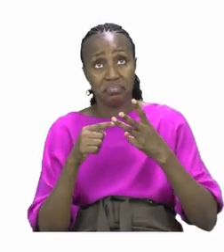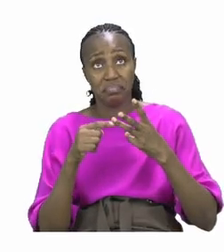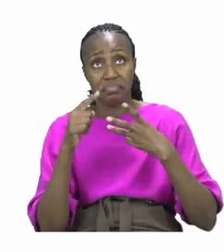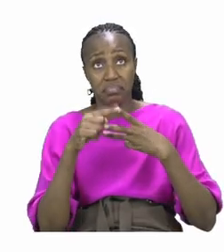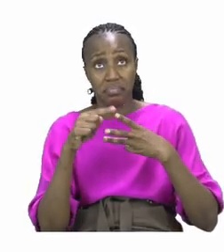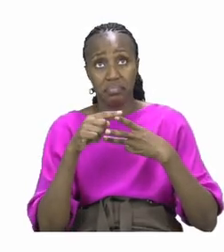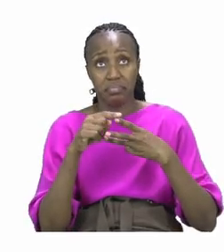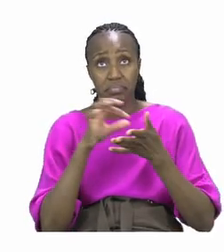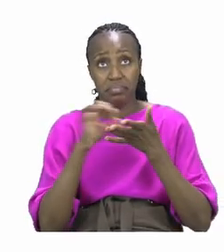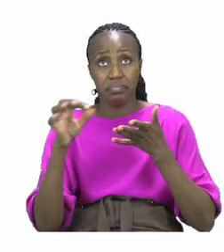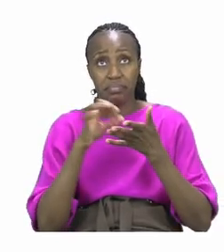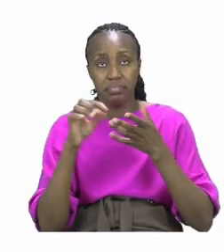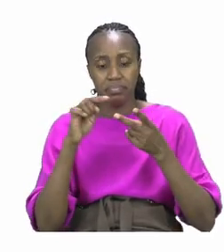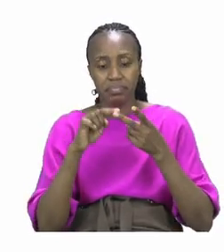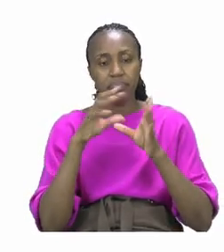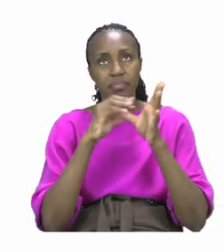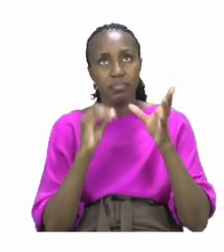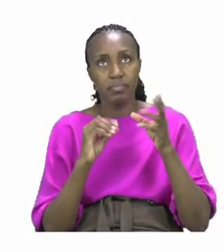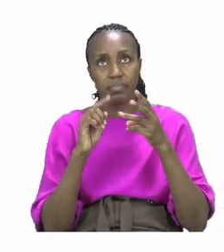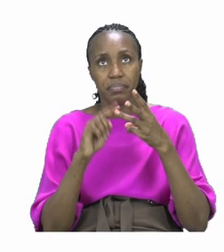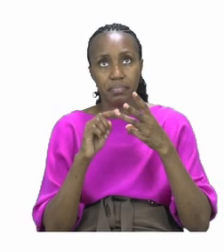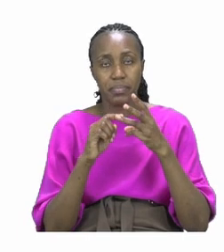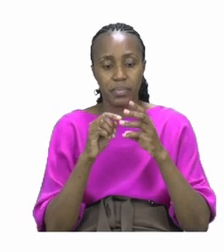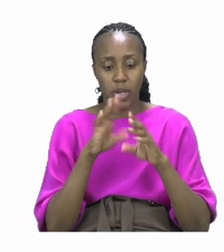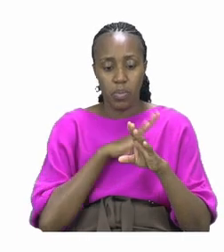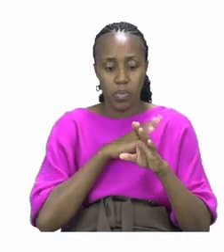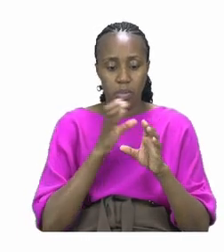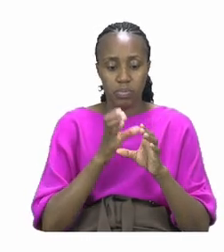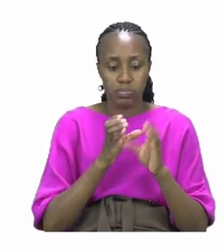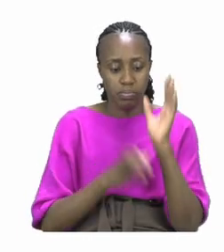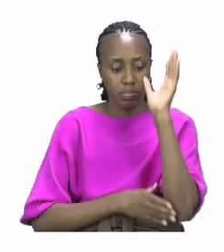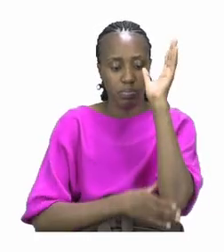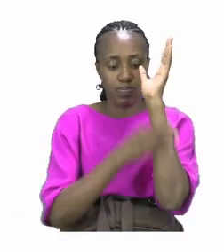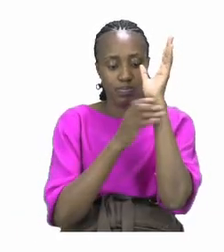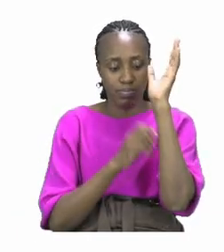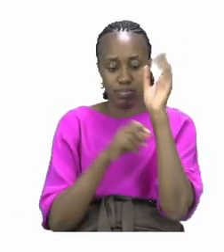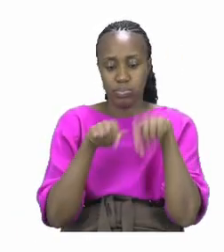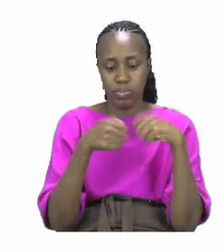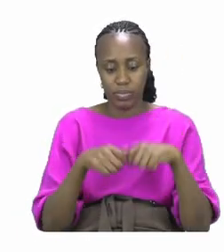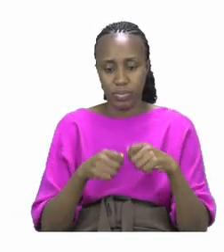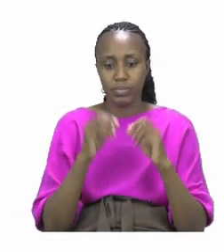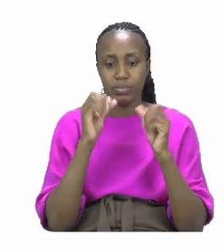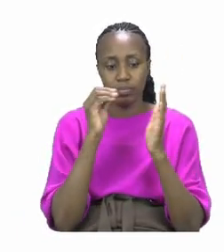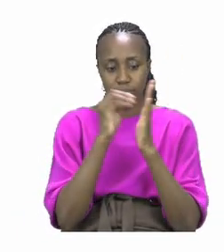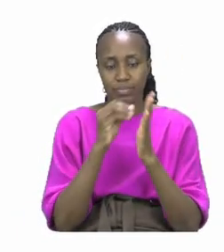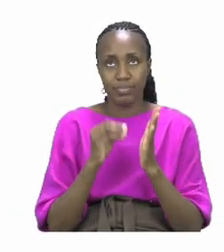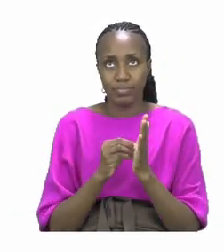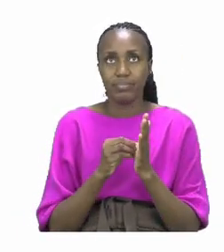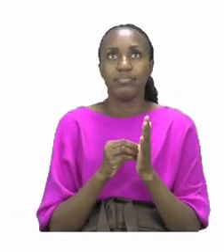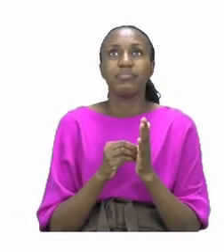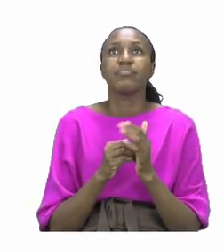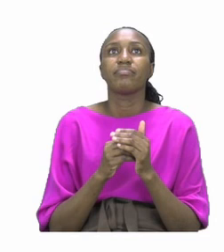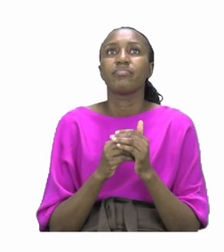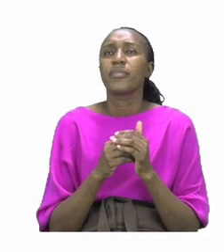and use: leaves, bark, and seeds. Now here in the classroom, I